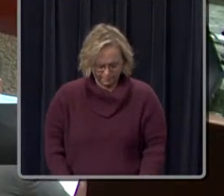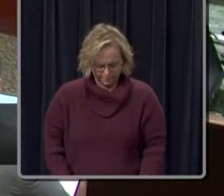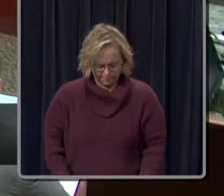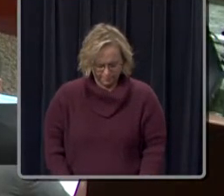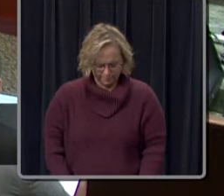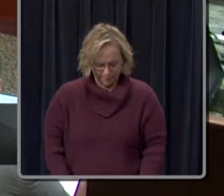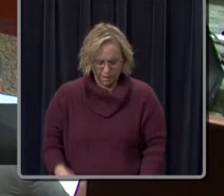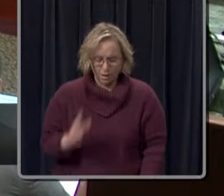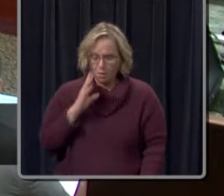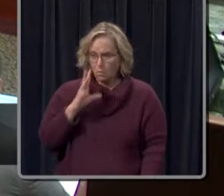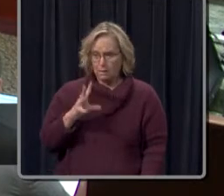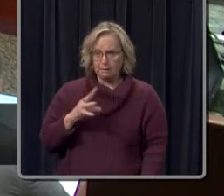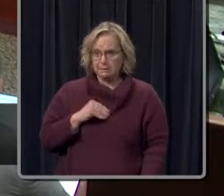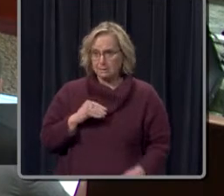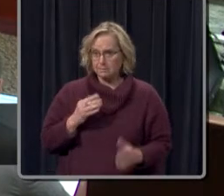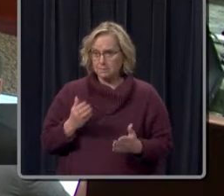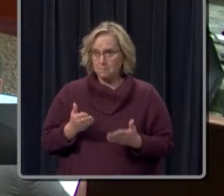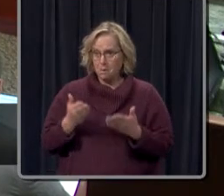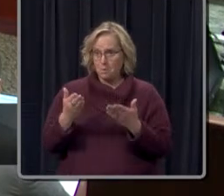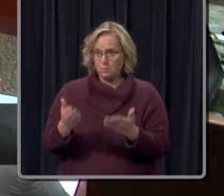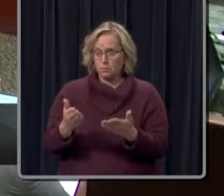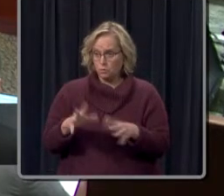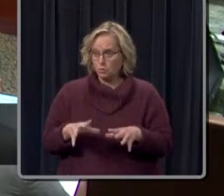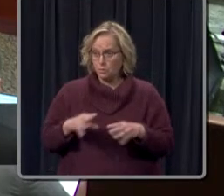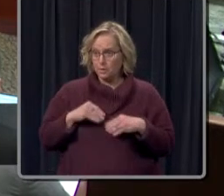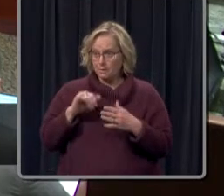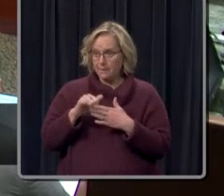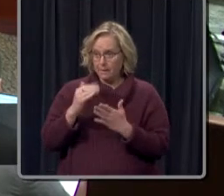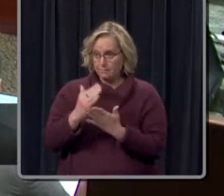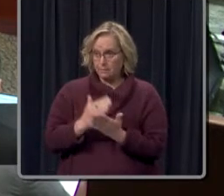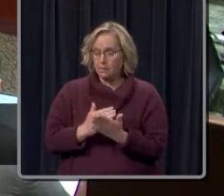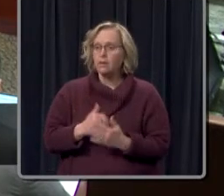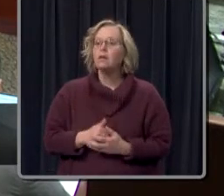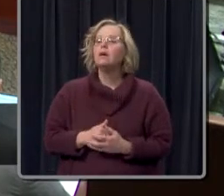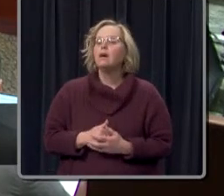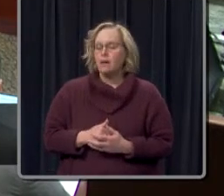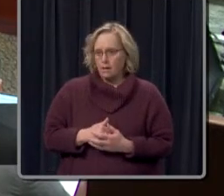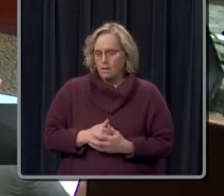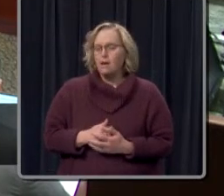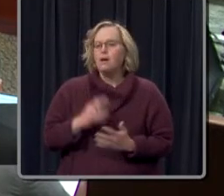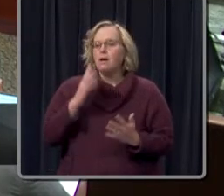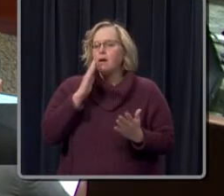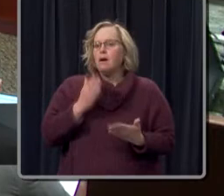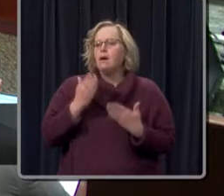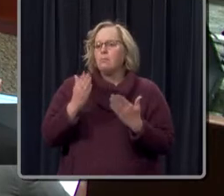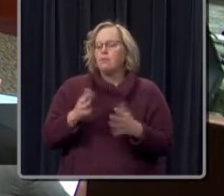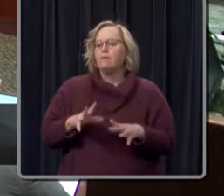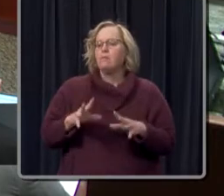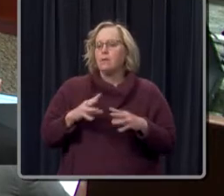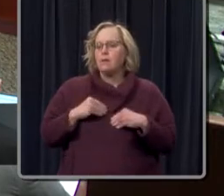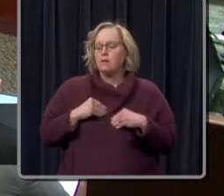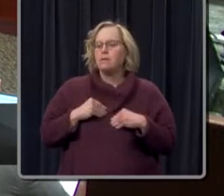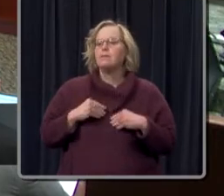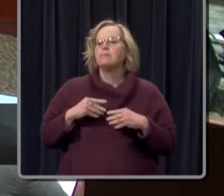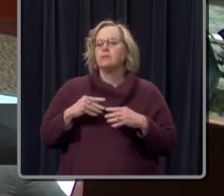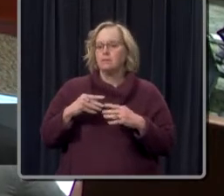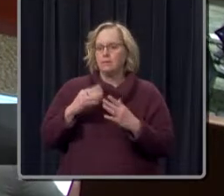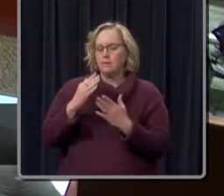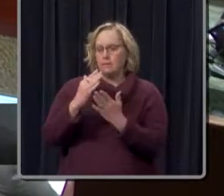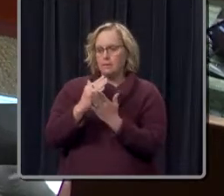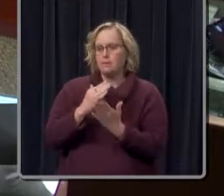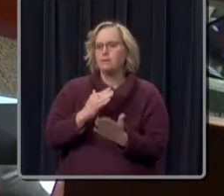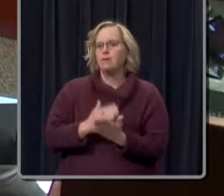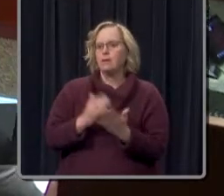I'd entertain a motion to adopt said agenda. I move that we adopt the agenda as presented to the Board of Education on